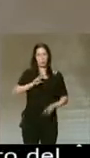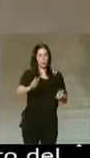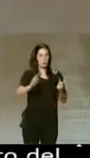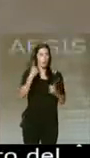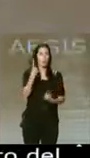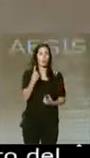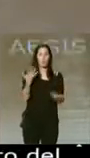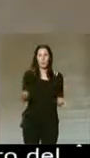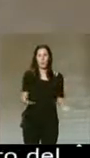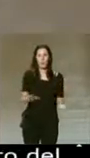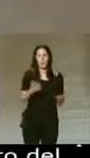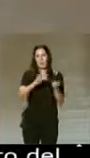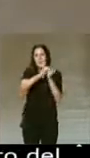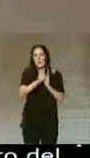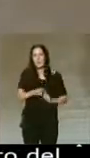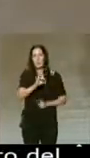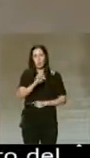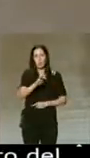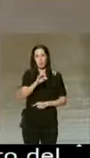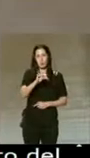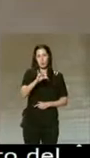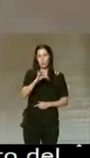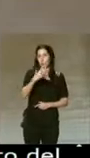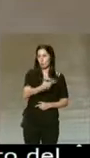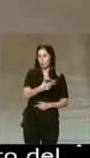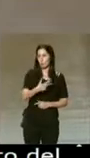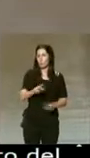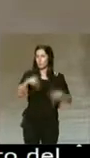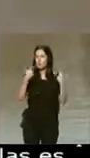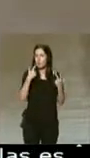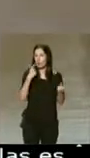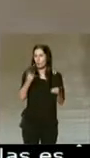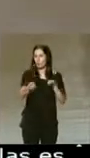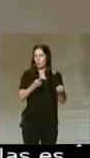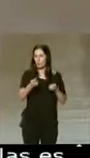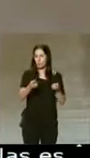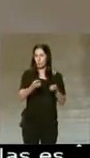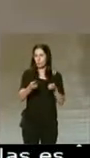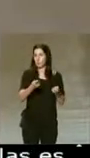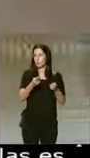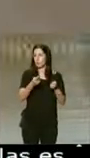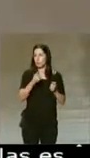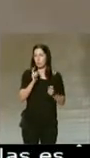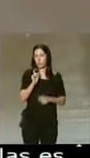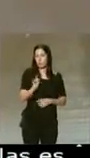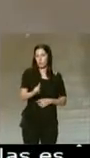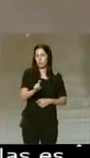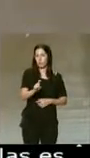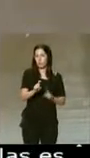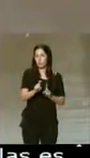iOS 7, and precisely one of the features that it offers is the switch that enables you to control